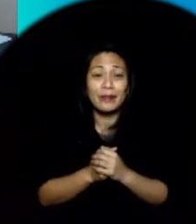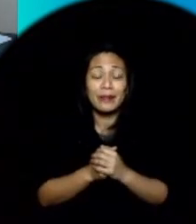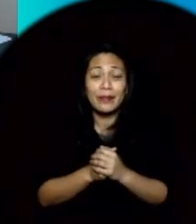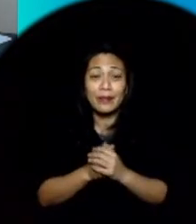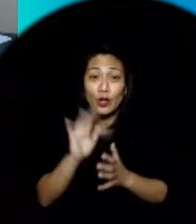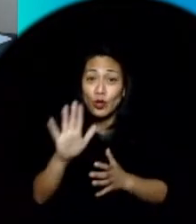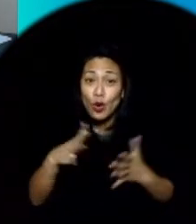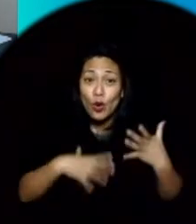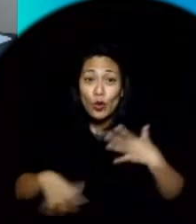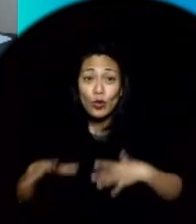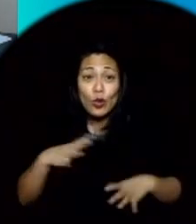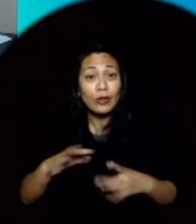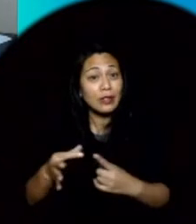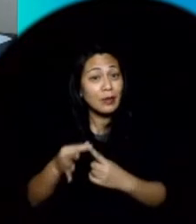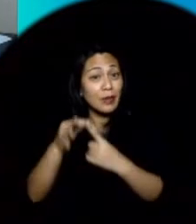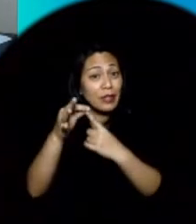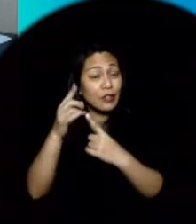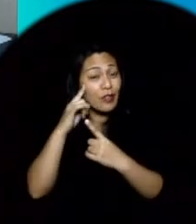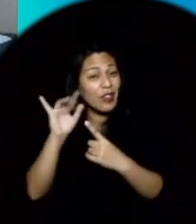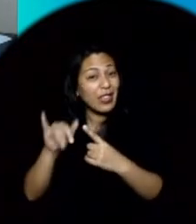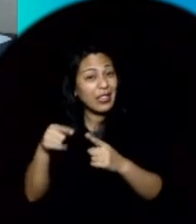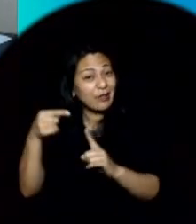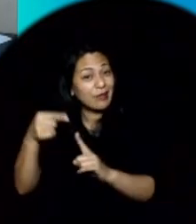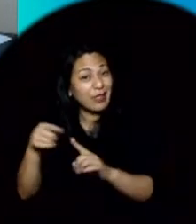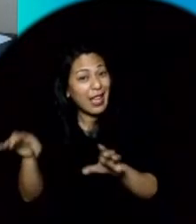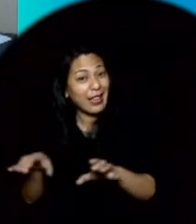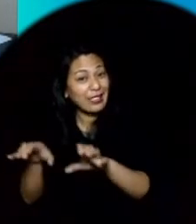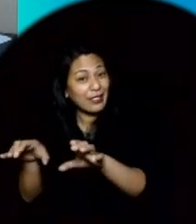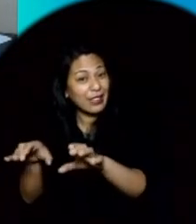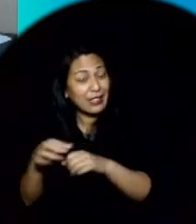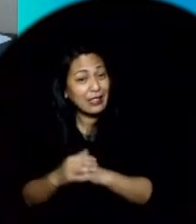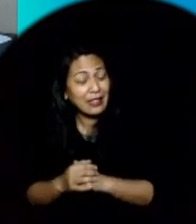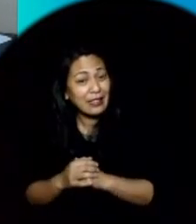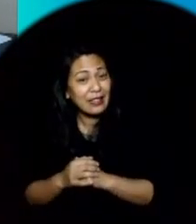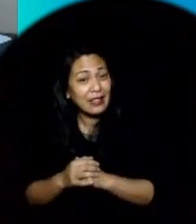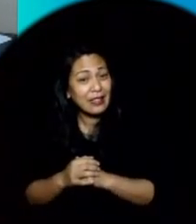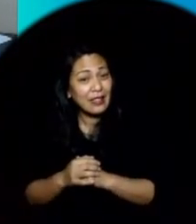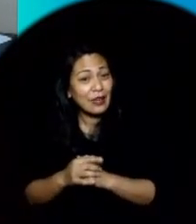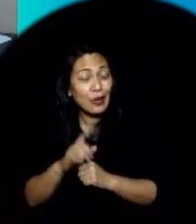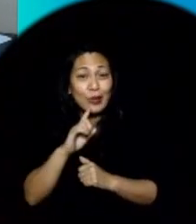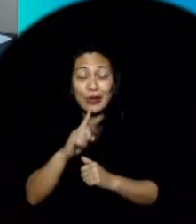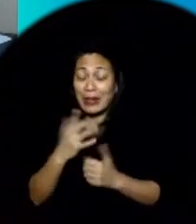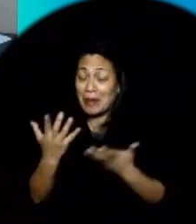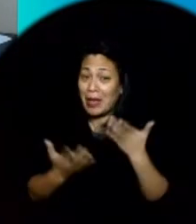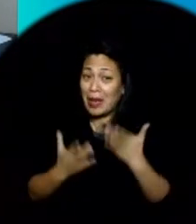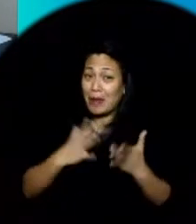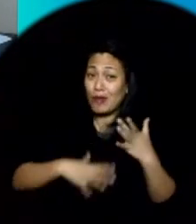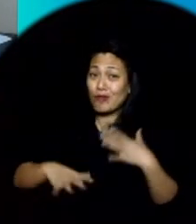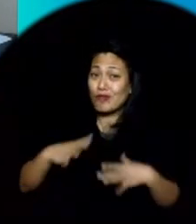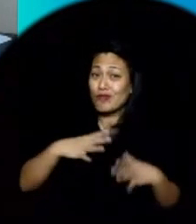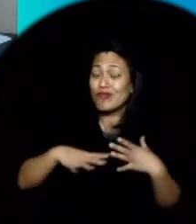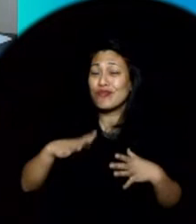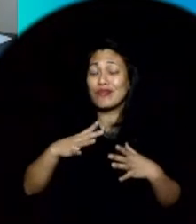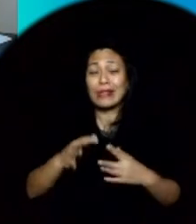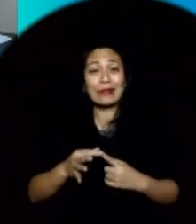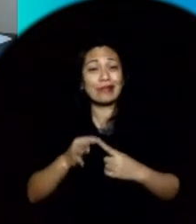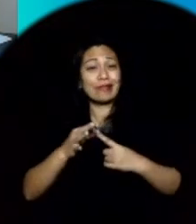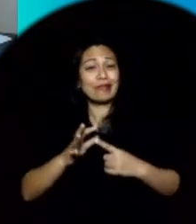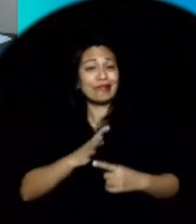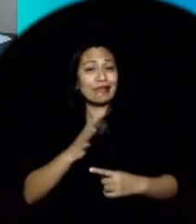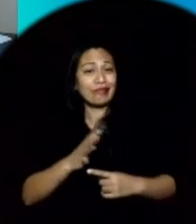then? Did you wear special clothes for what you were doing? Were you looking forward to wearing something